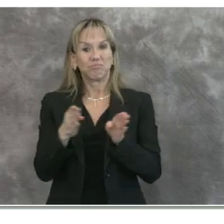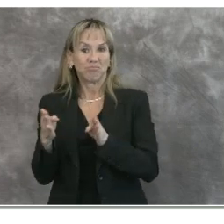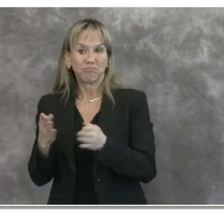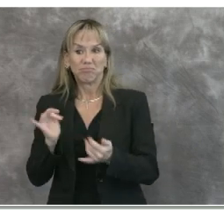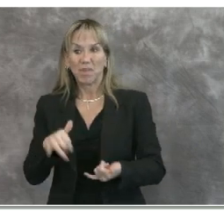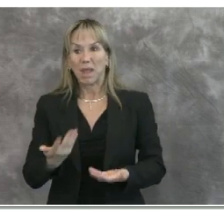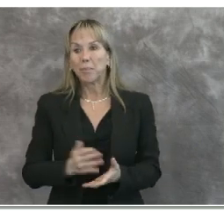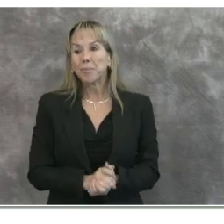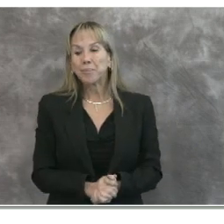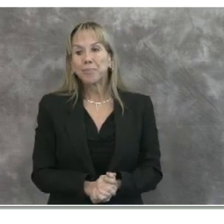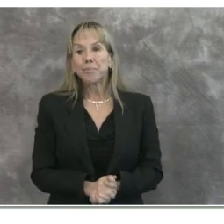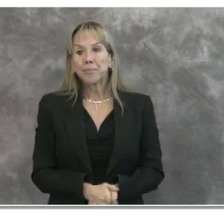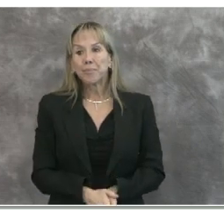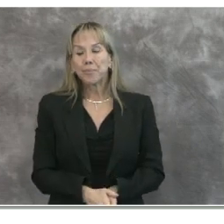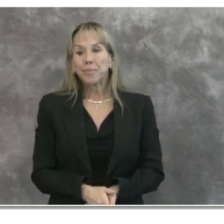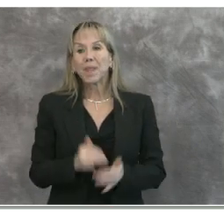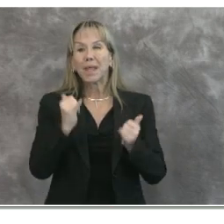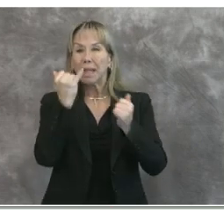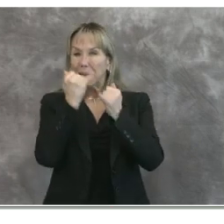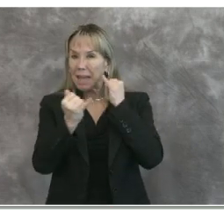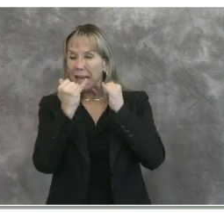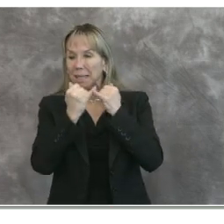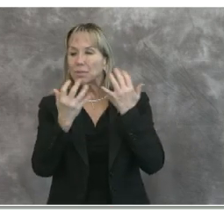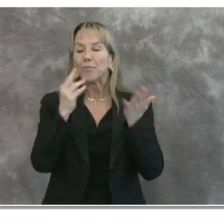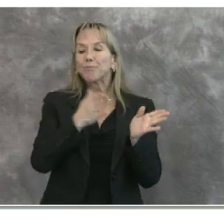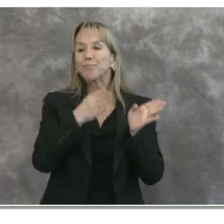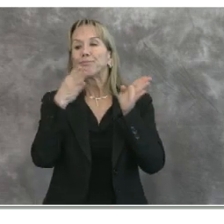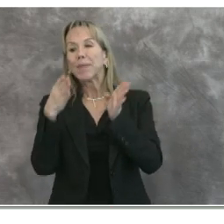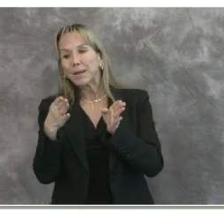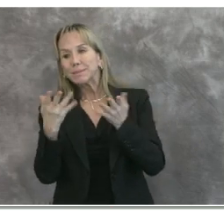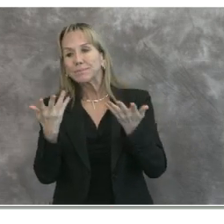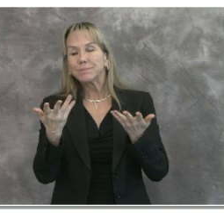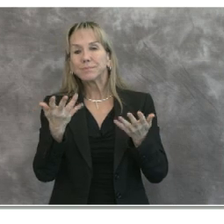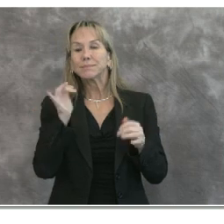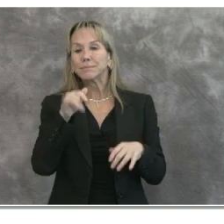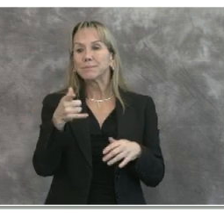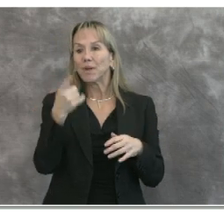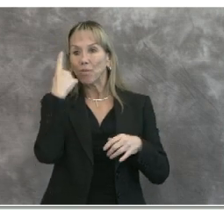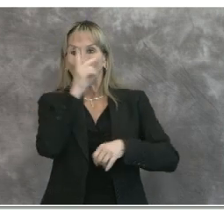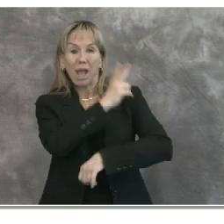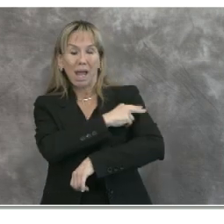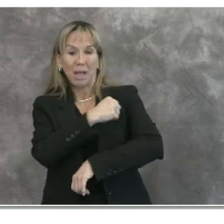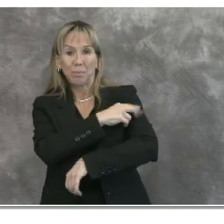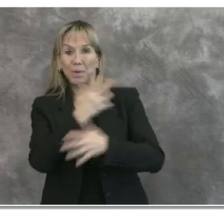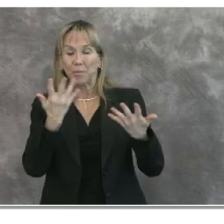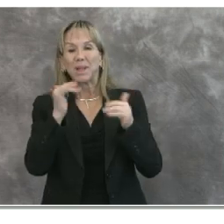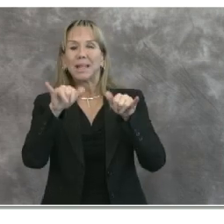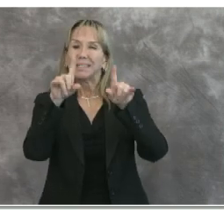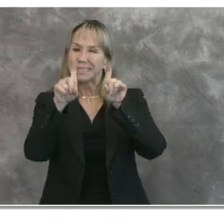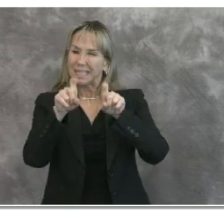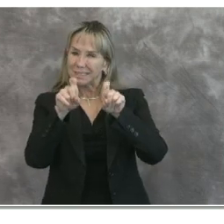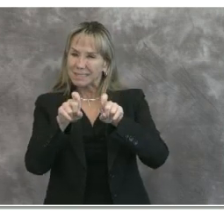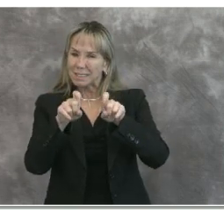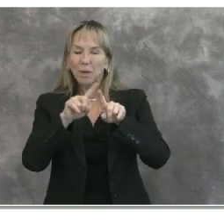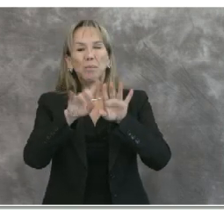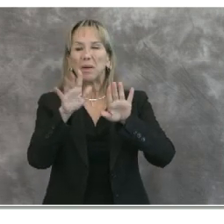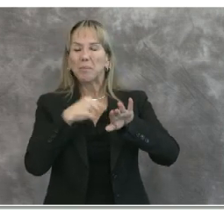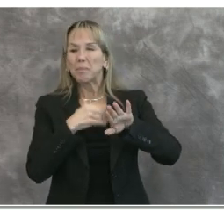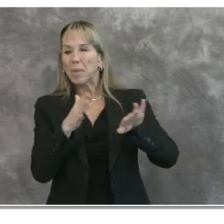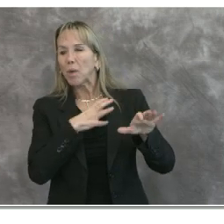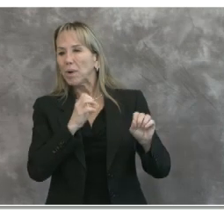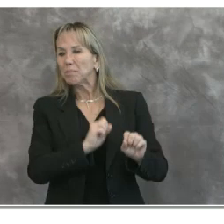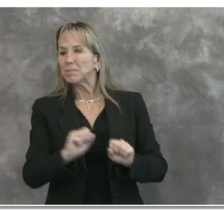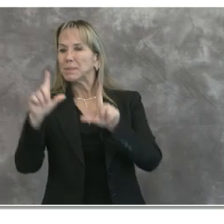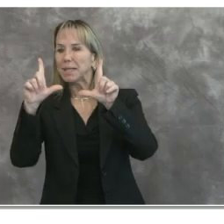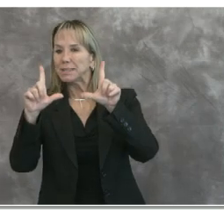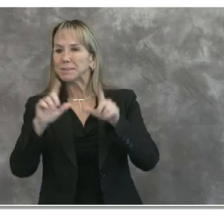here. The last, or the next rather, under hospitalization is testing. But I want to go to the next slide, if you